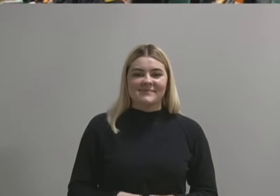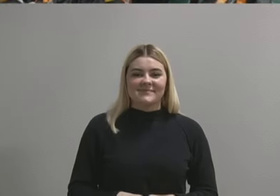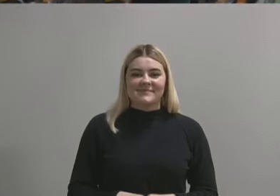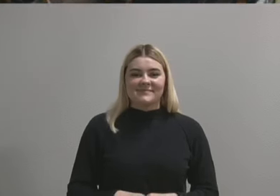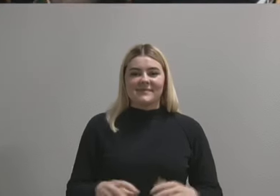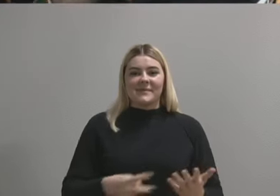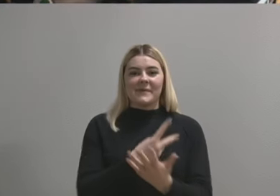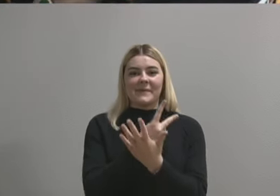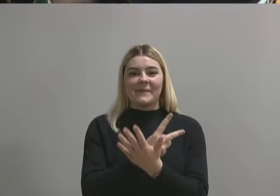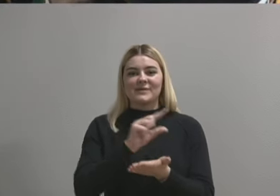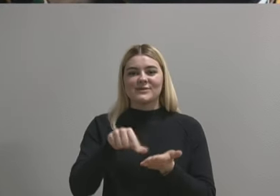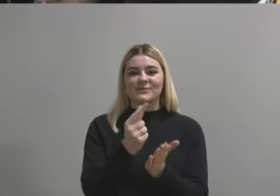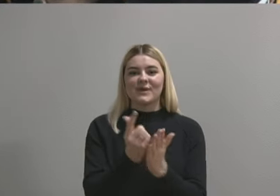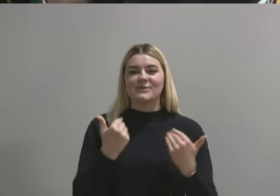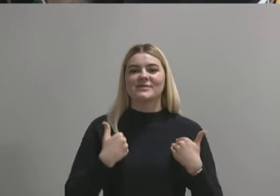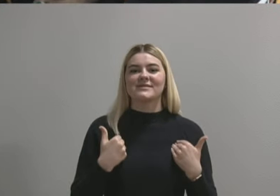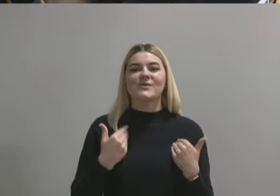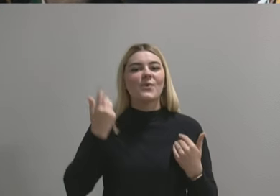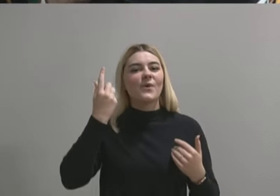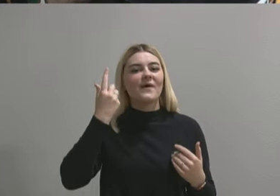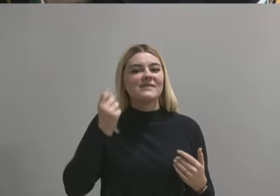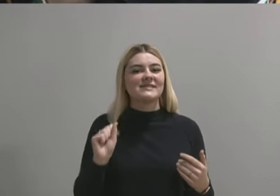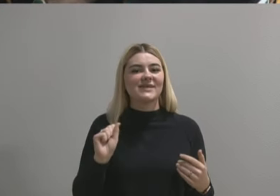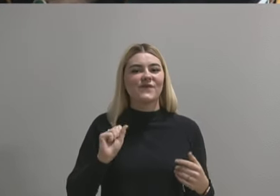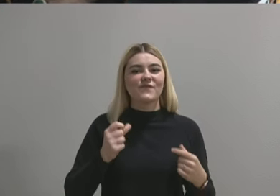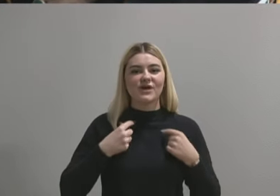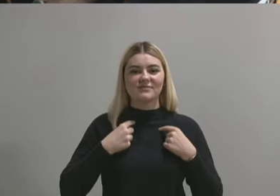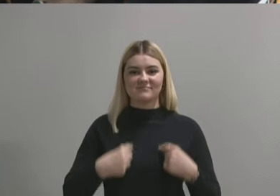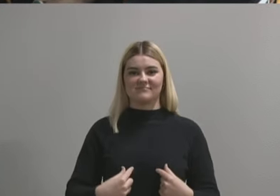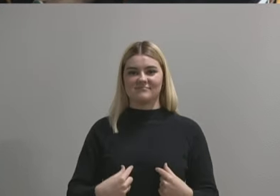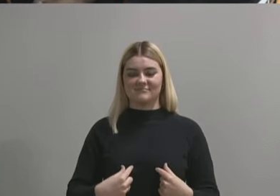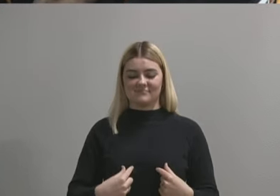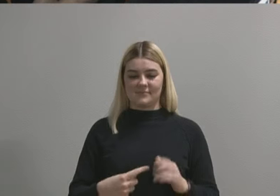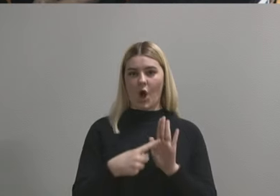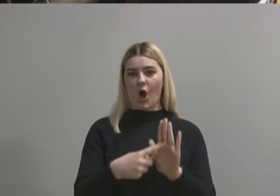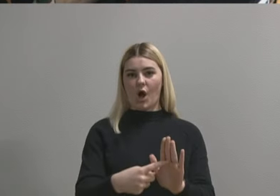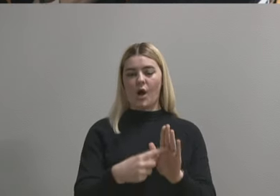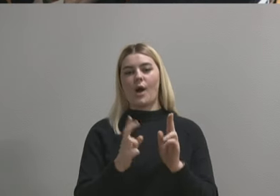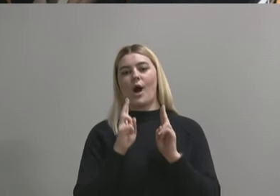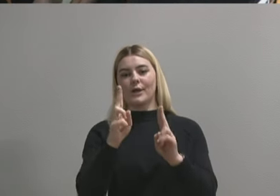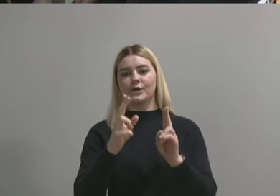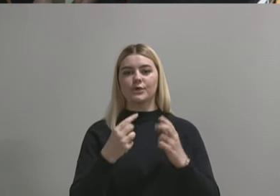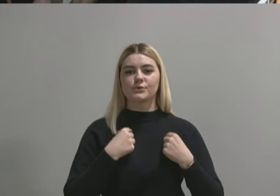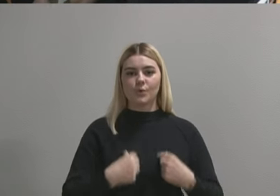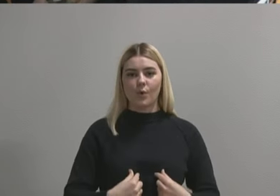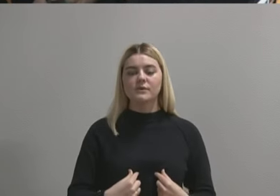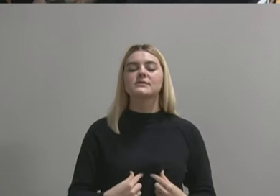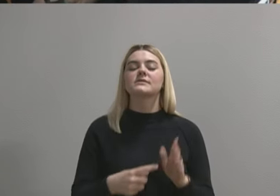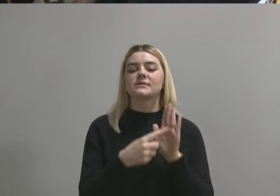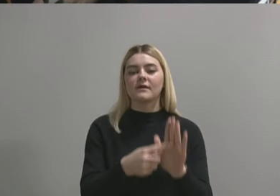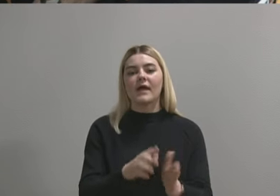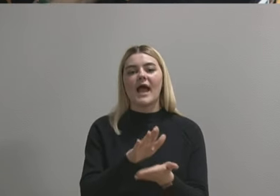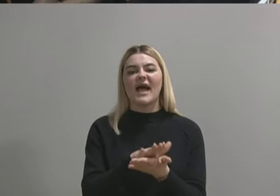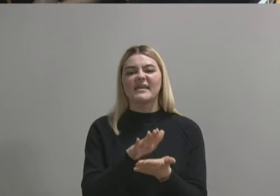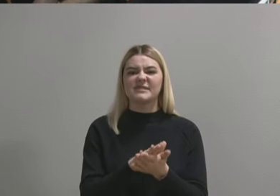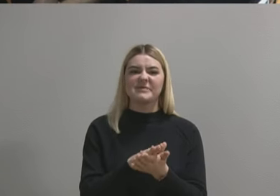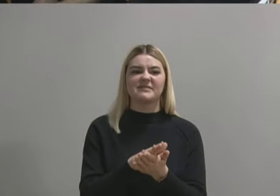Master's graduates who are wearing silver honor cords, which signify academic distinction and an overall GPA